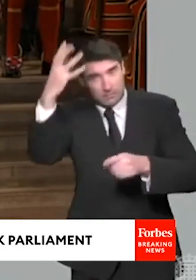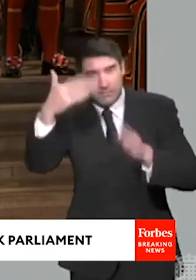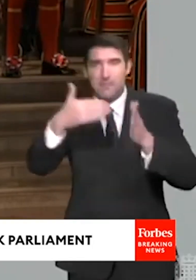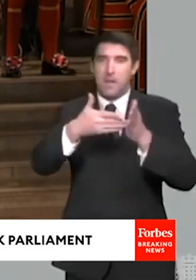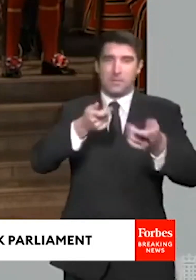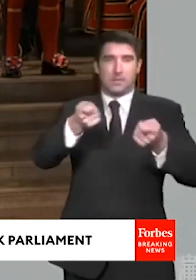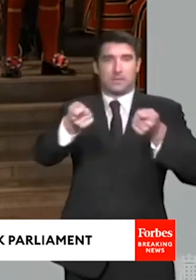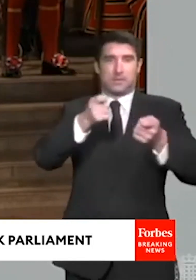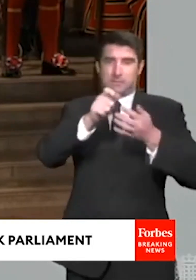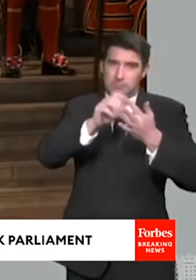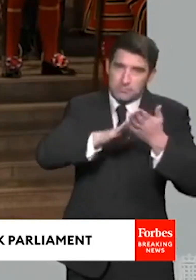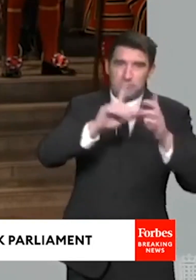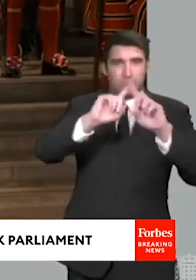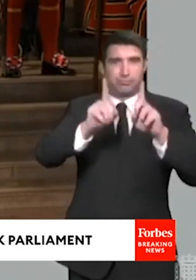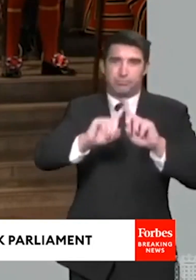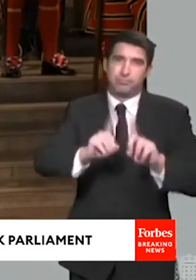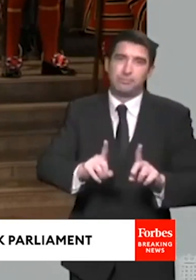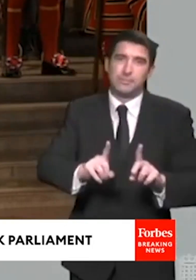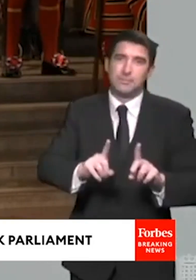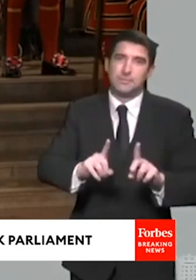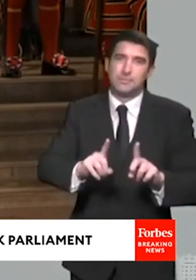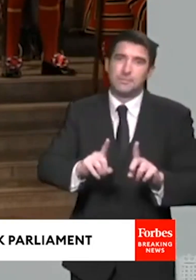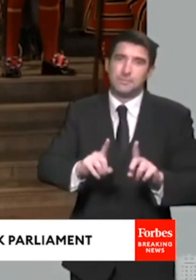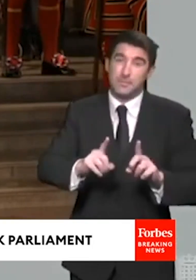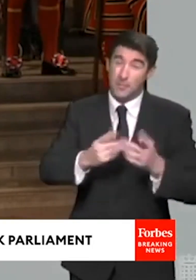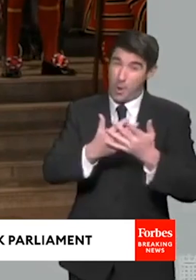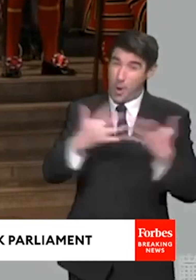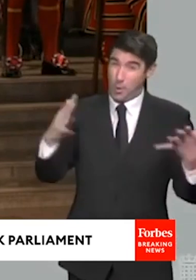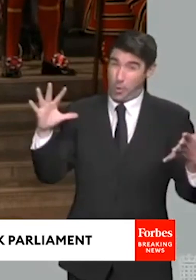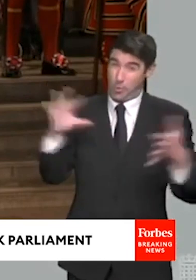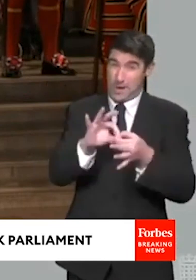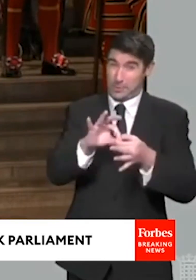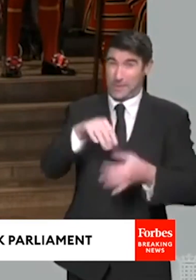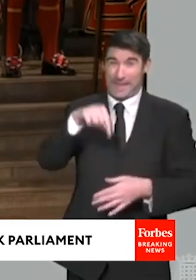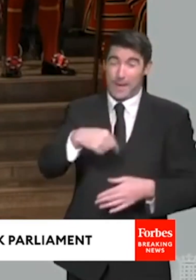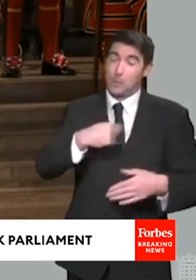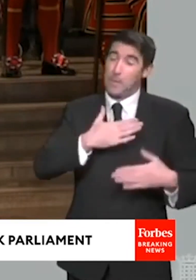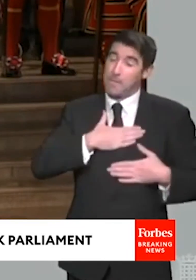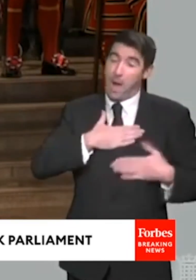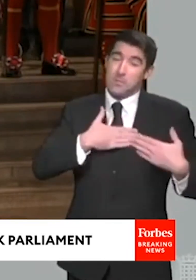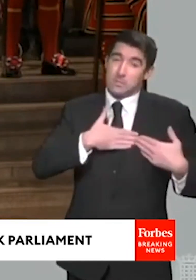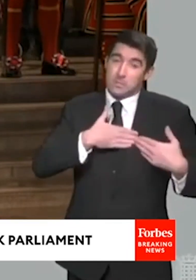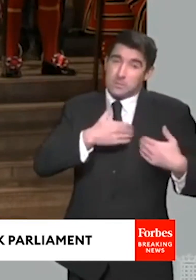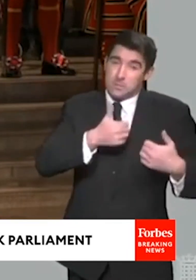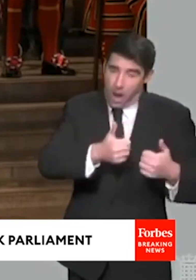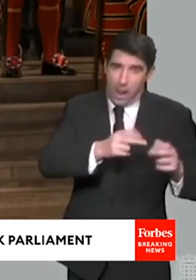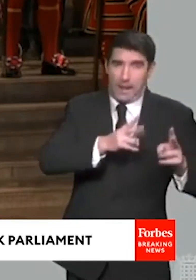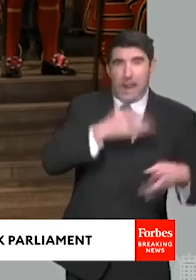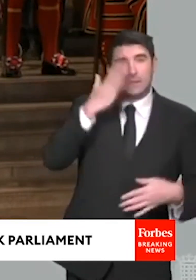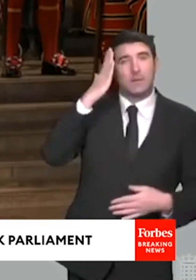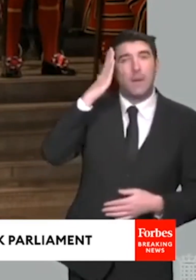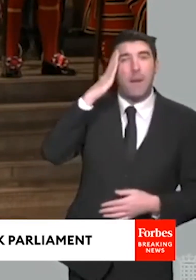and the tangible connections to my darling late mother we see all around us,